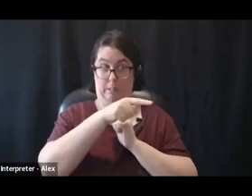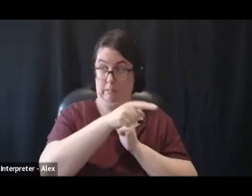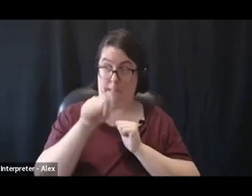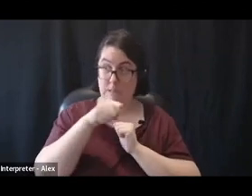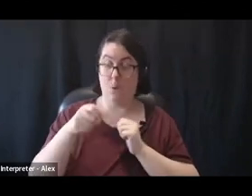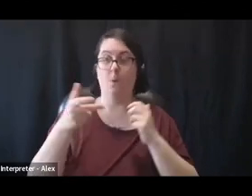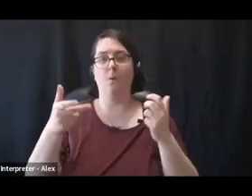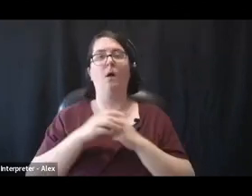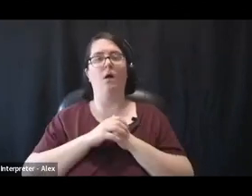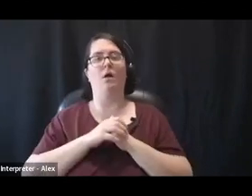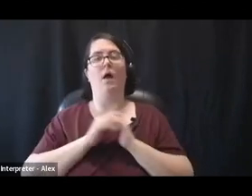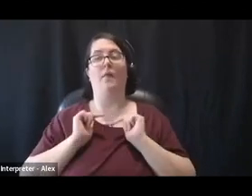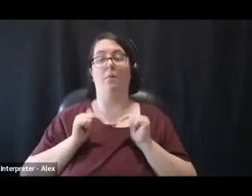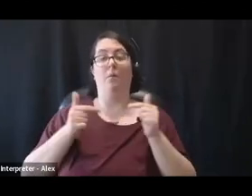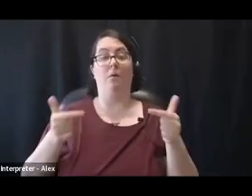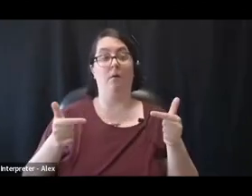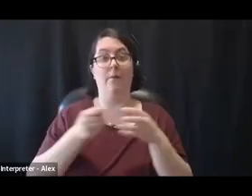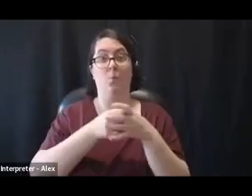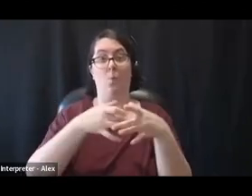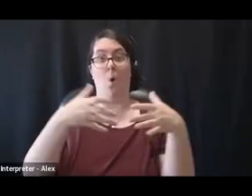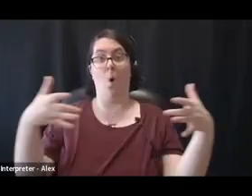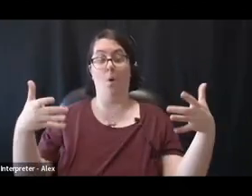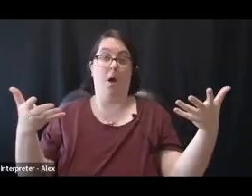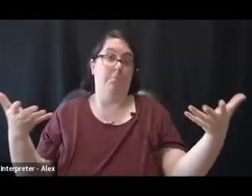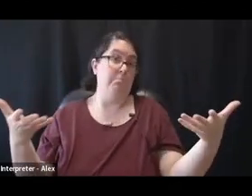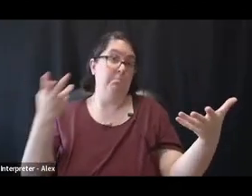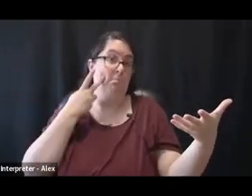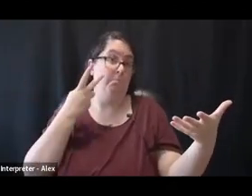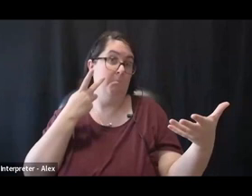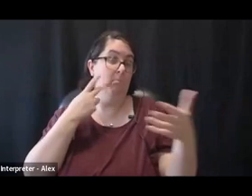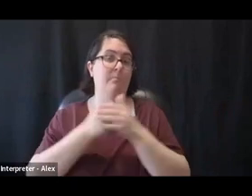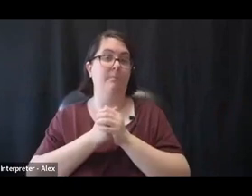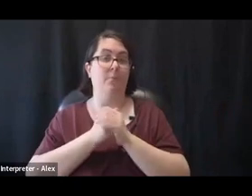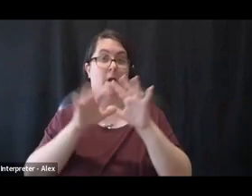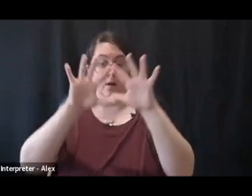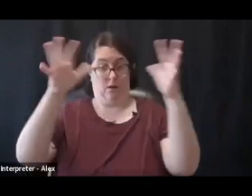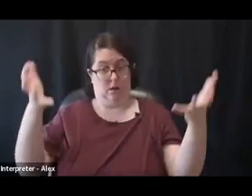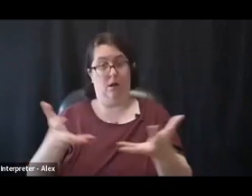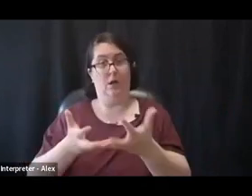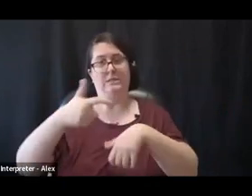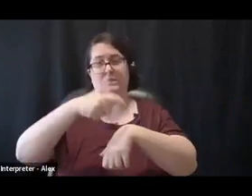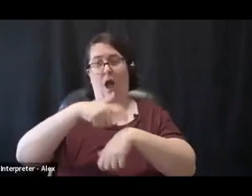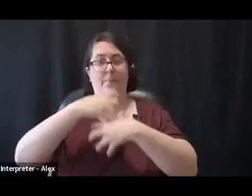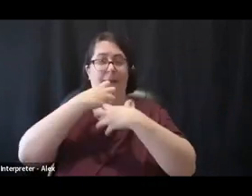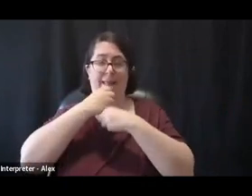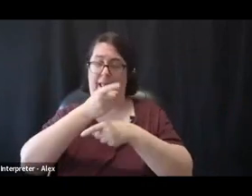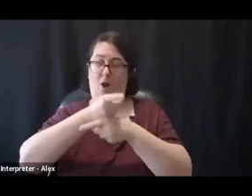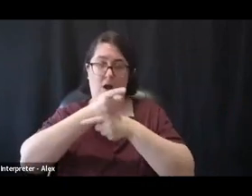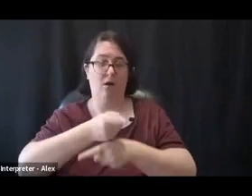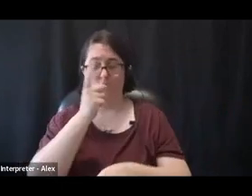And then maybe there's this potential for it to grow further from there. And all of that really does take a lot of time and care.